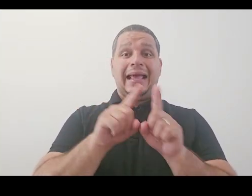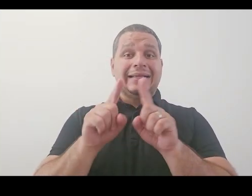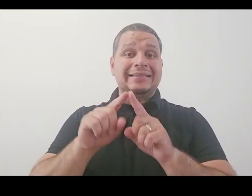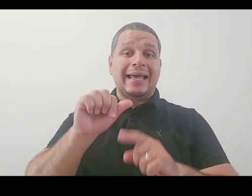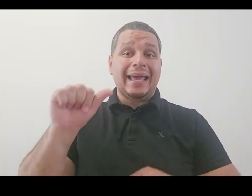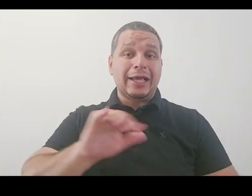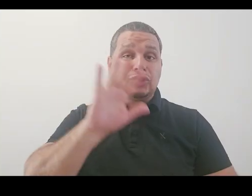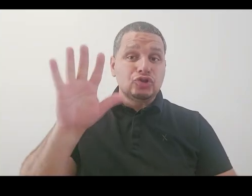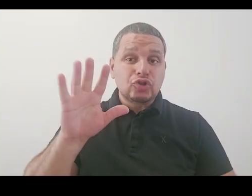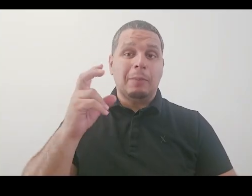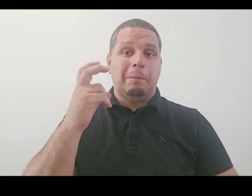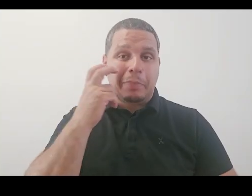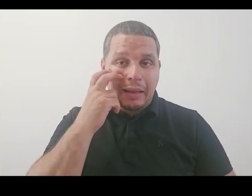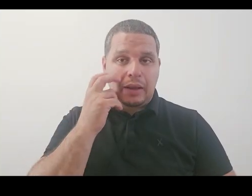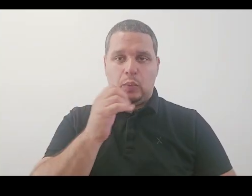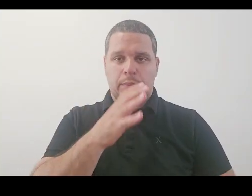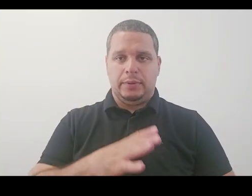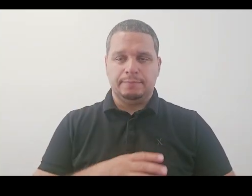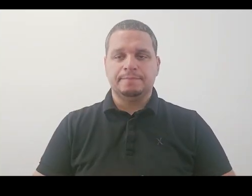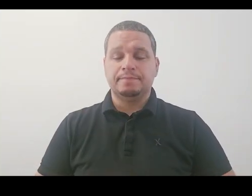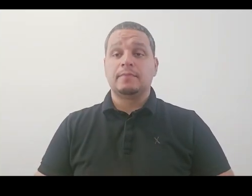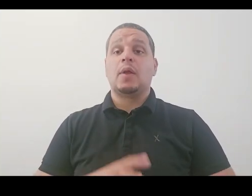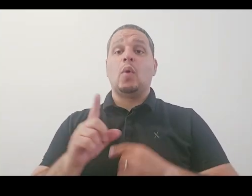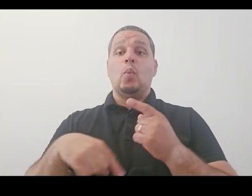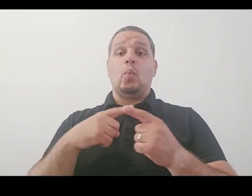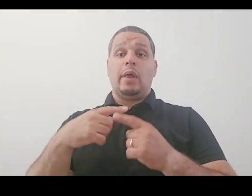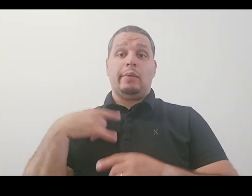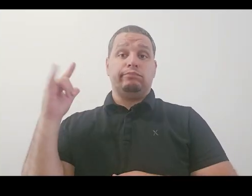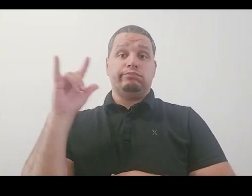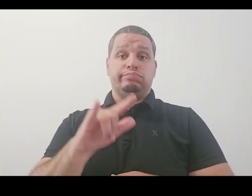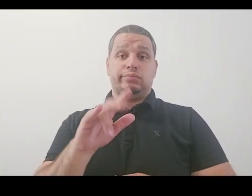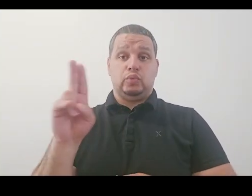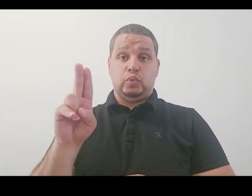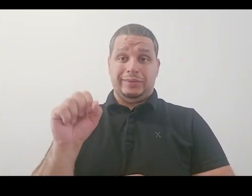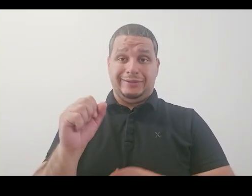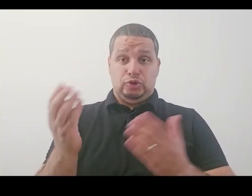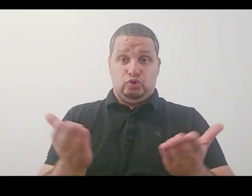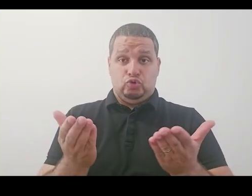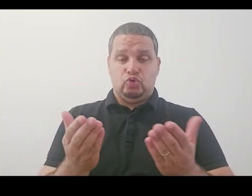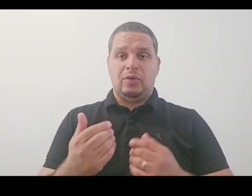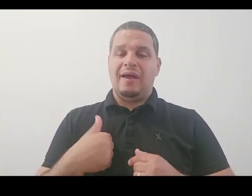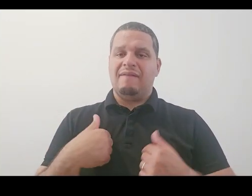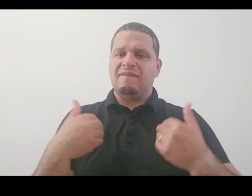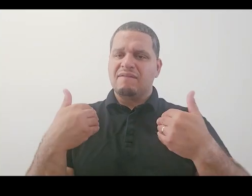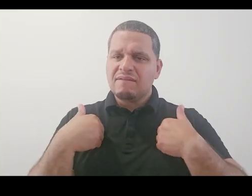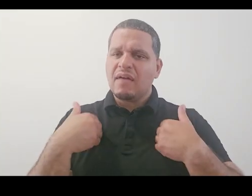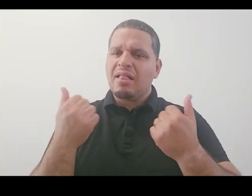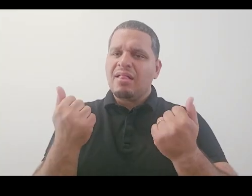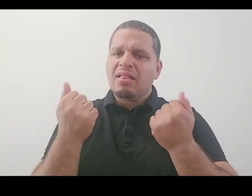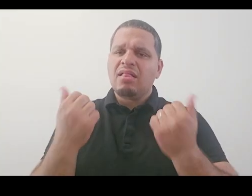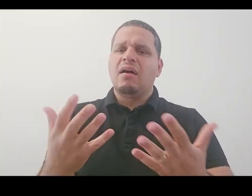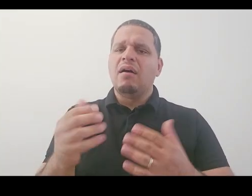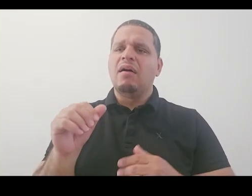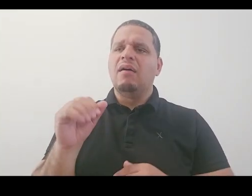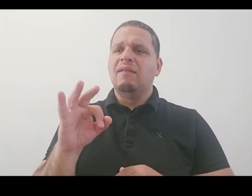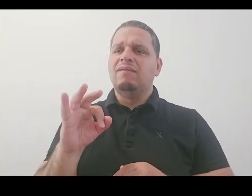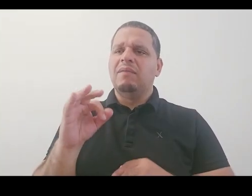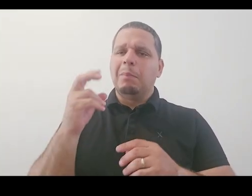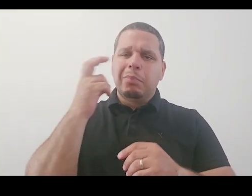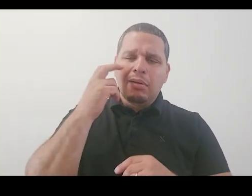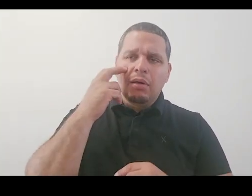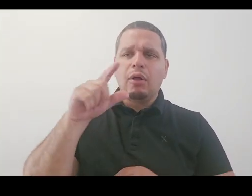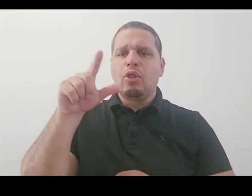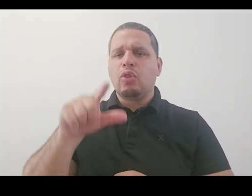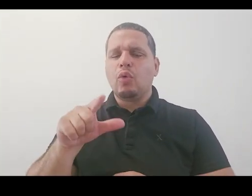woman. And when I came to the US, I had a lot of blind and low